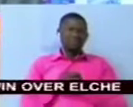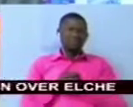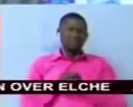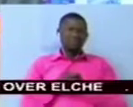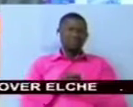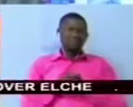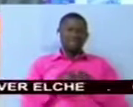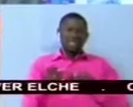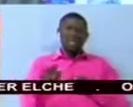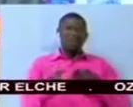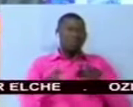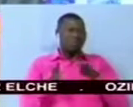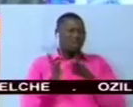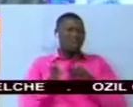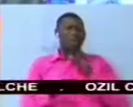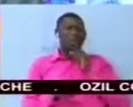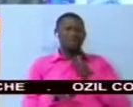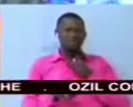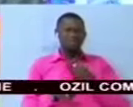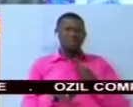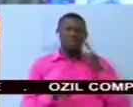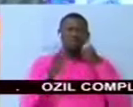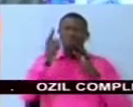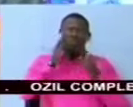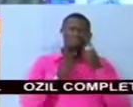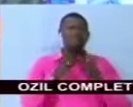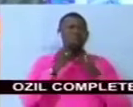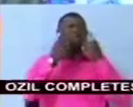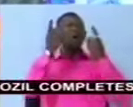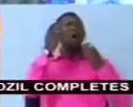that man the way he was this man and he the way he was